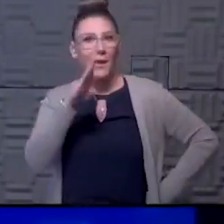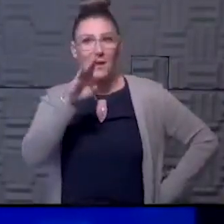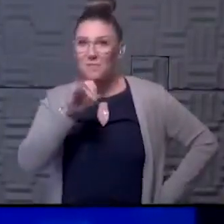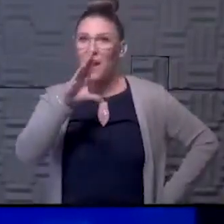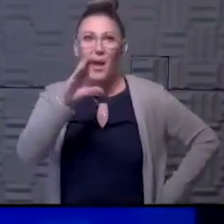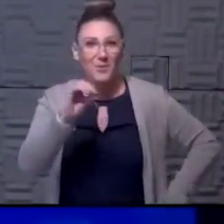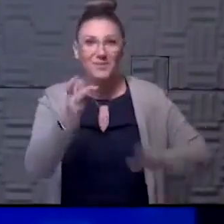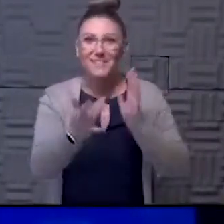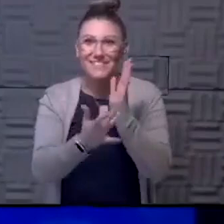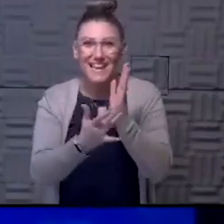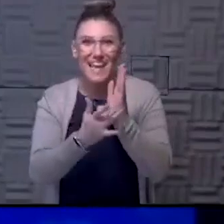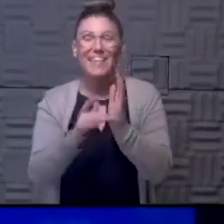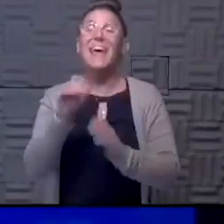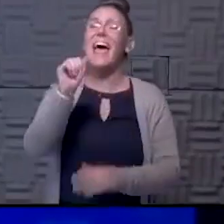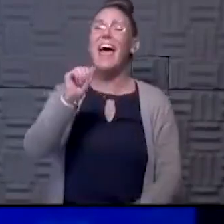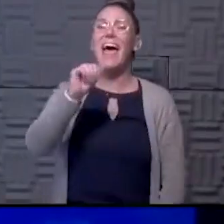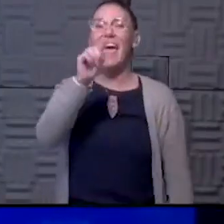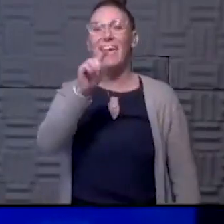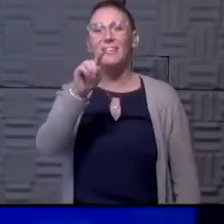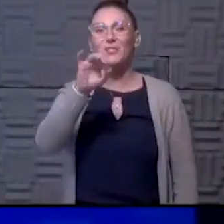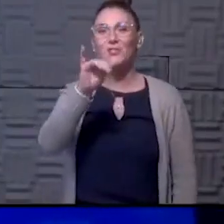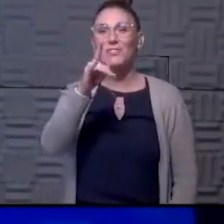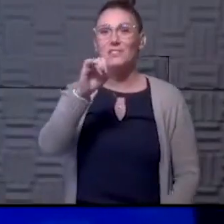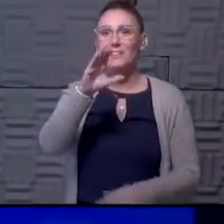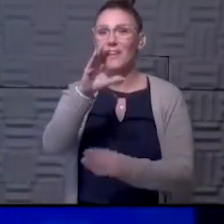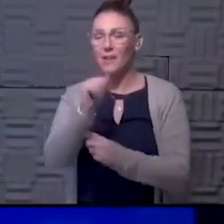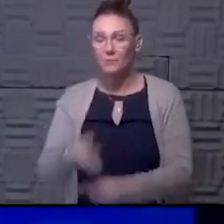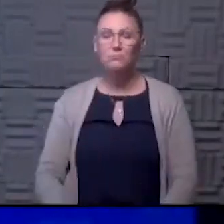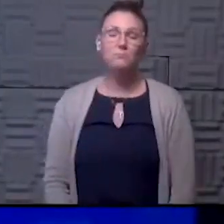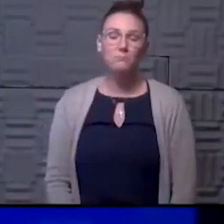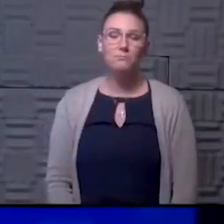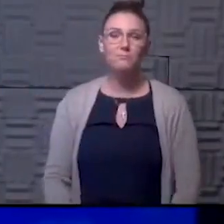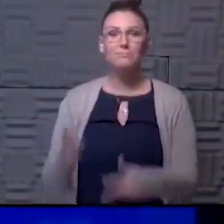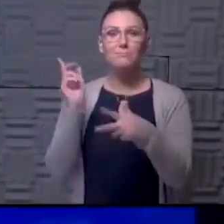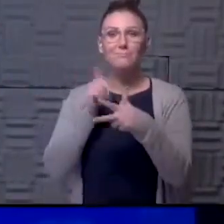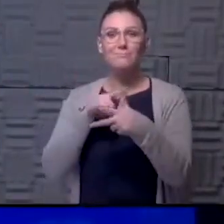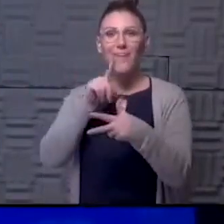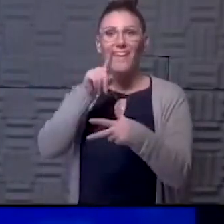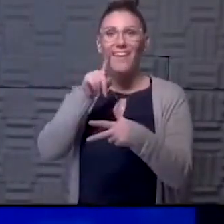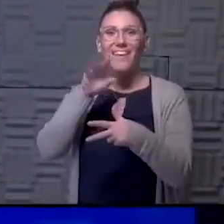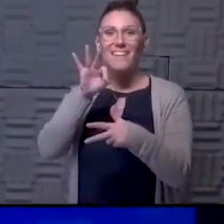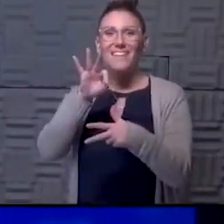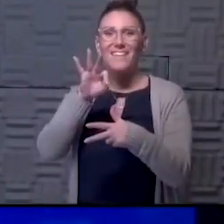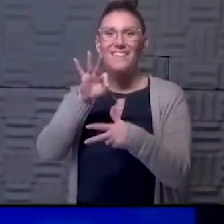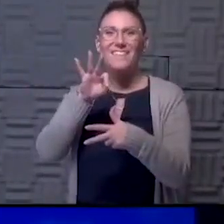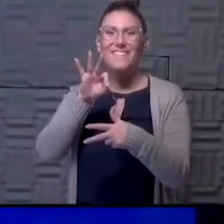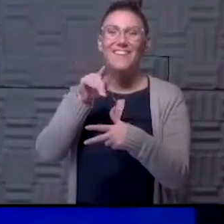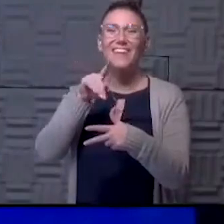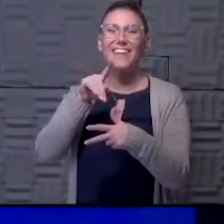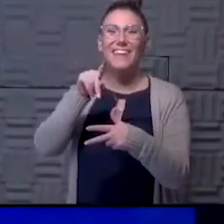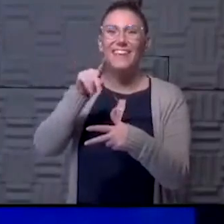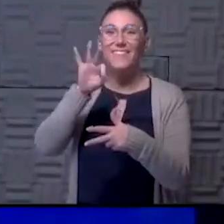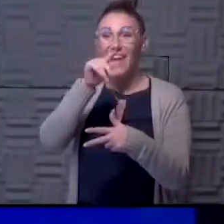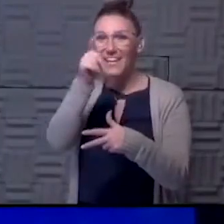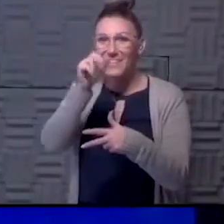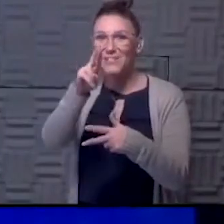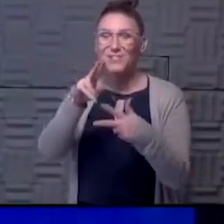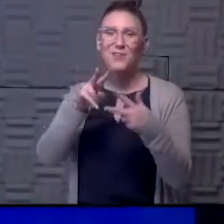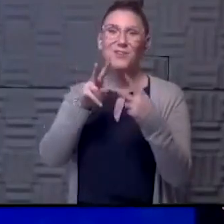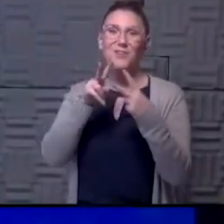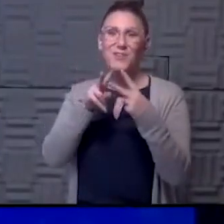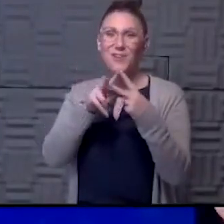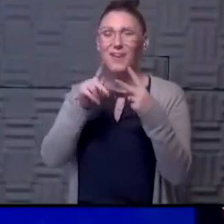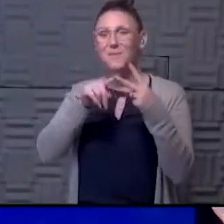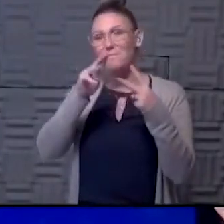BioNTech, the AstraZeneca vaccine, the Pfizer and the Moderna vaccines are so important because